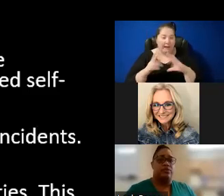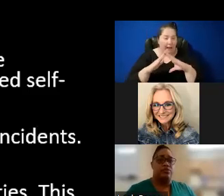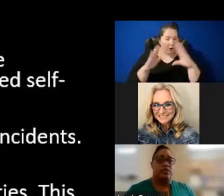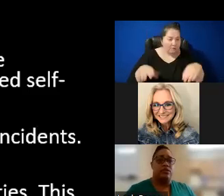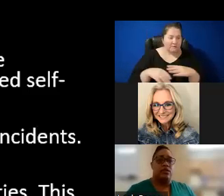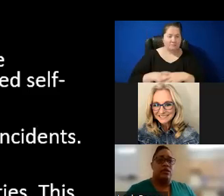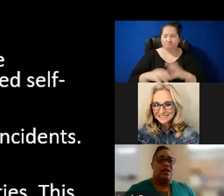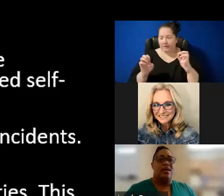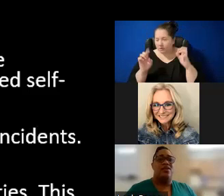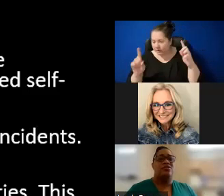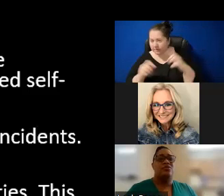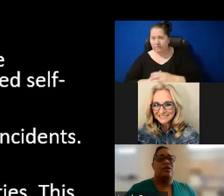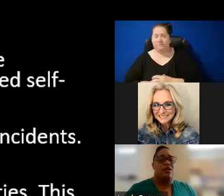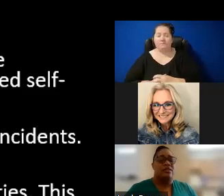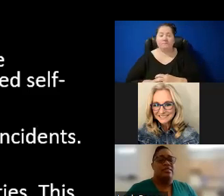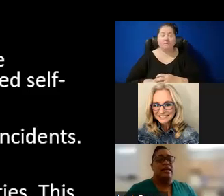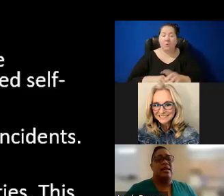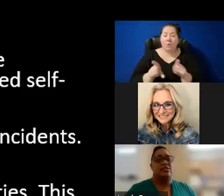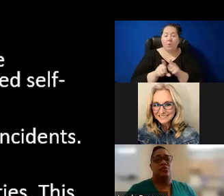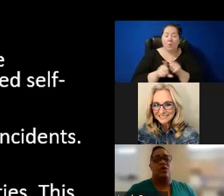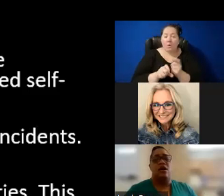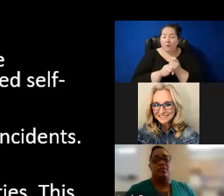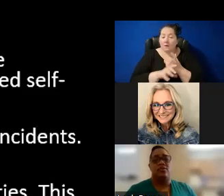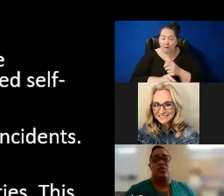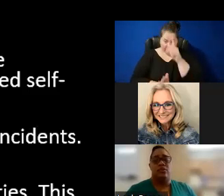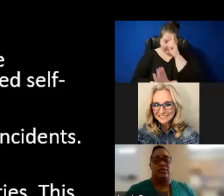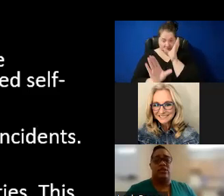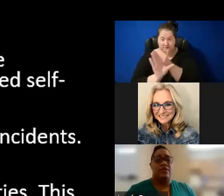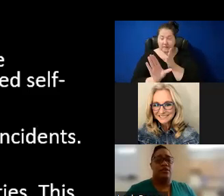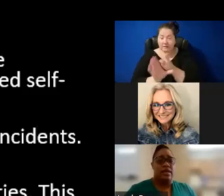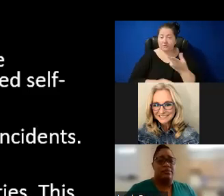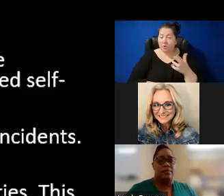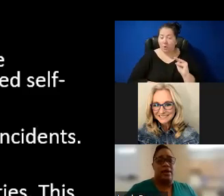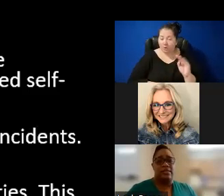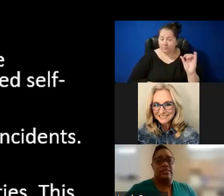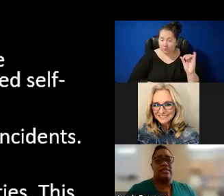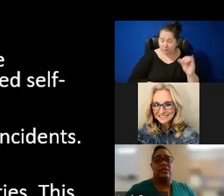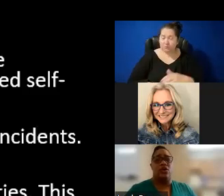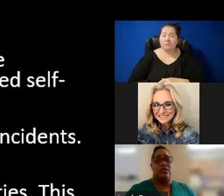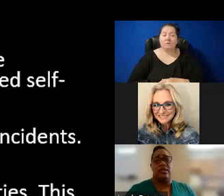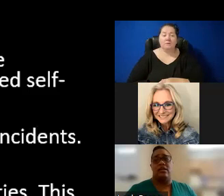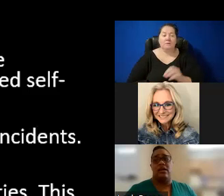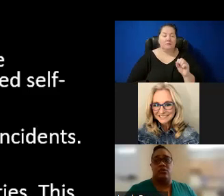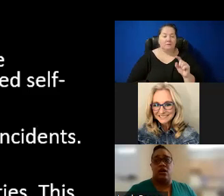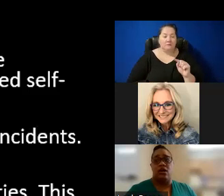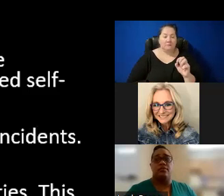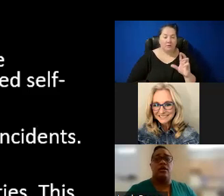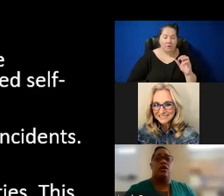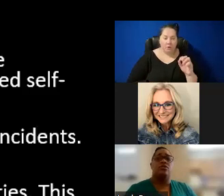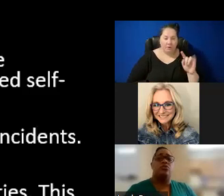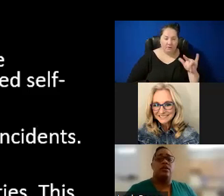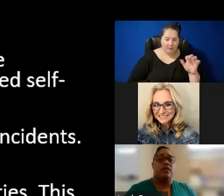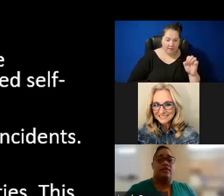educational opportunities. It also can cause psychological harm. So stereotypes and biases can cause psychological